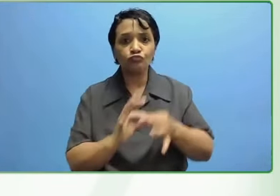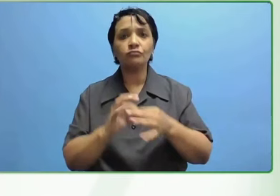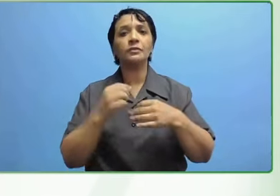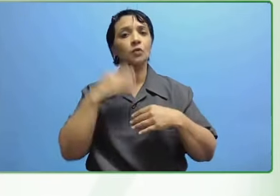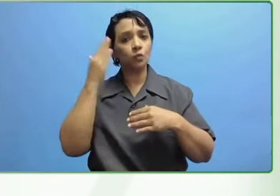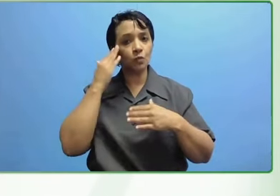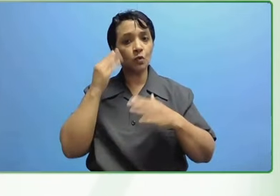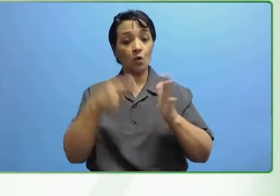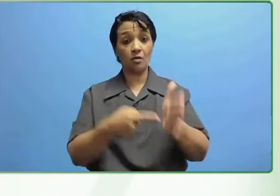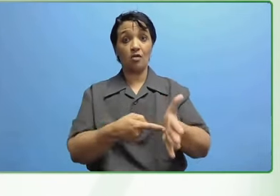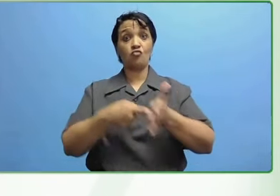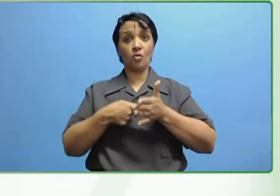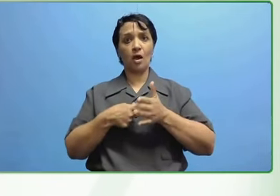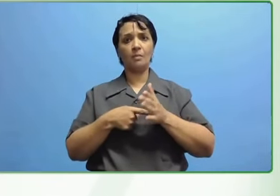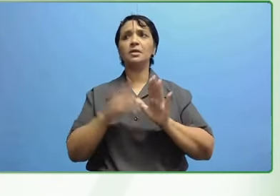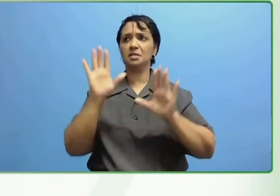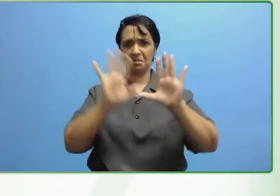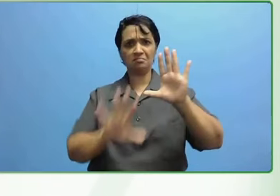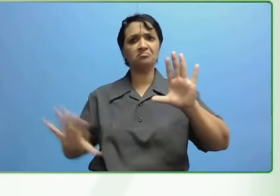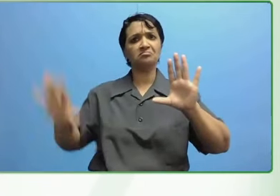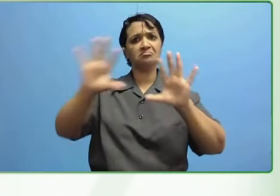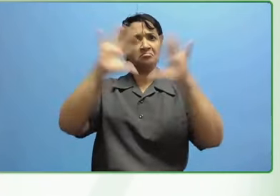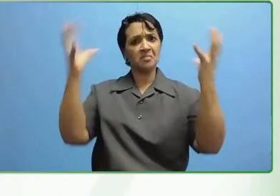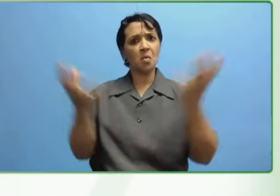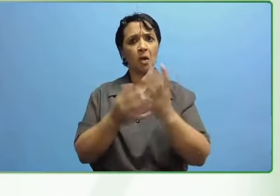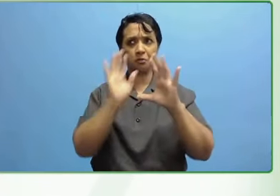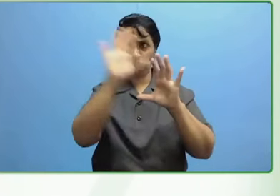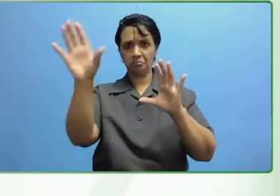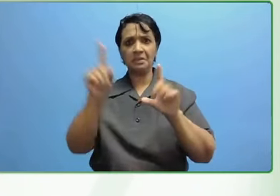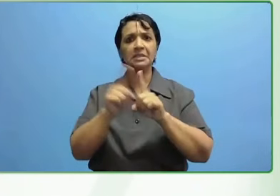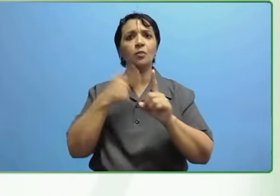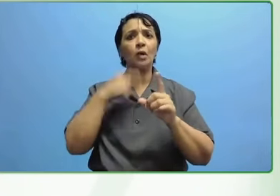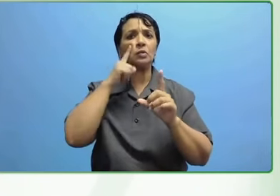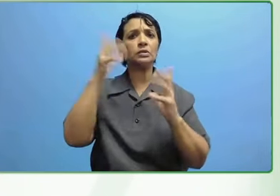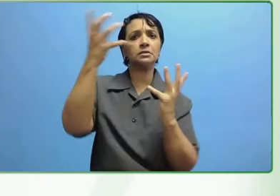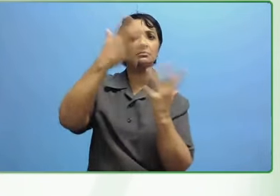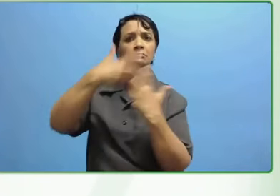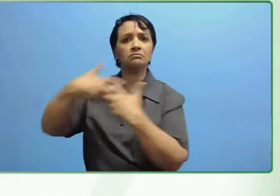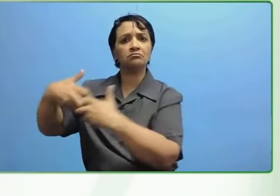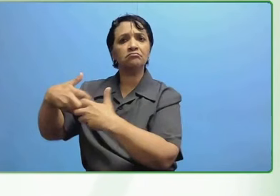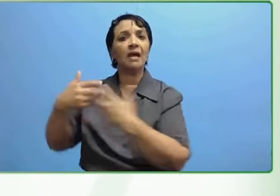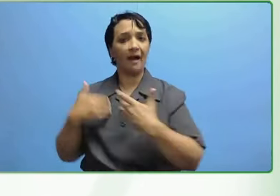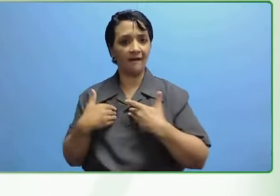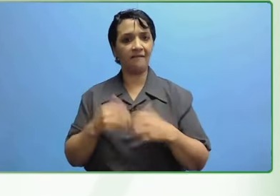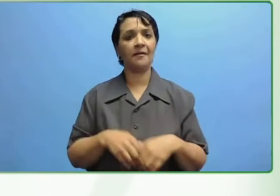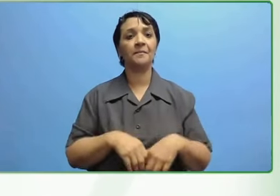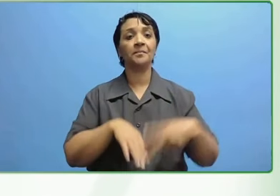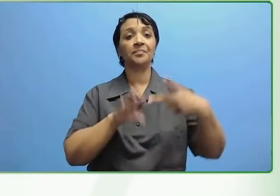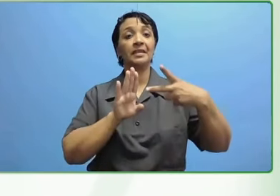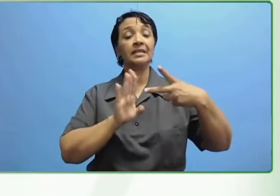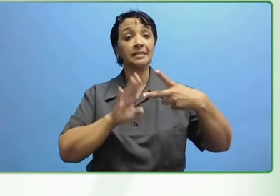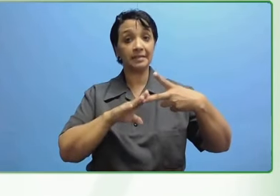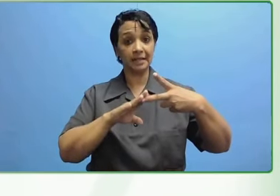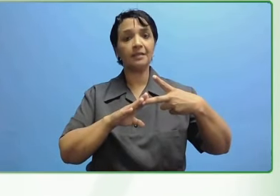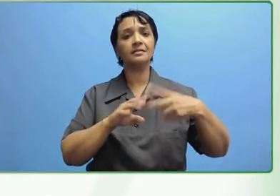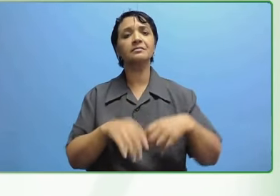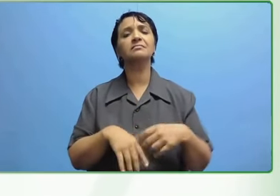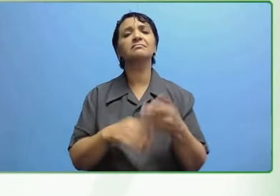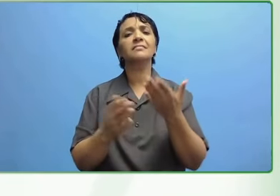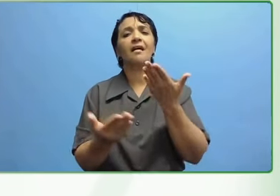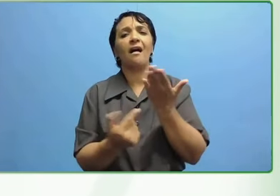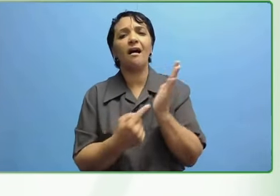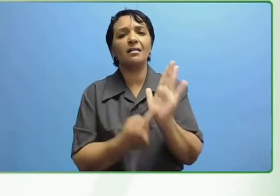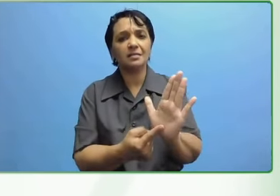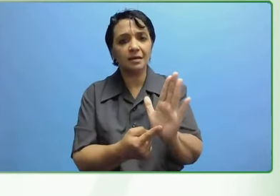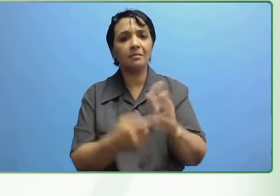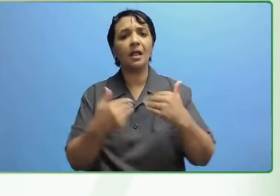common globally to avoid fragmentations of the market. And then we have some annex with examples and with the